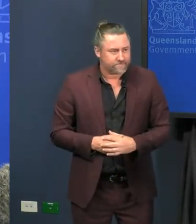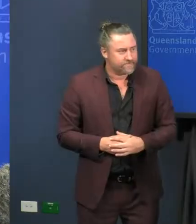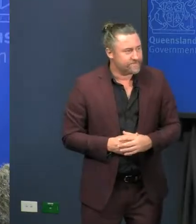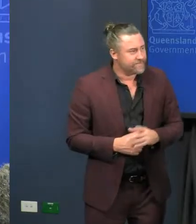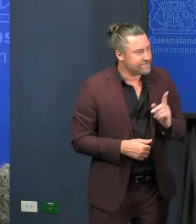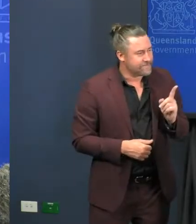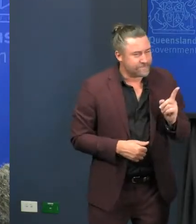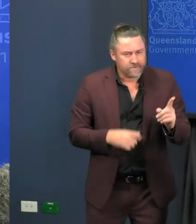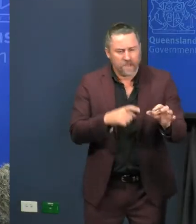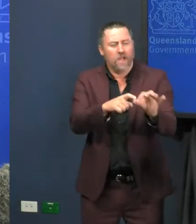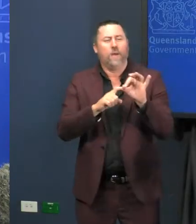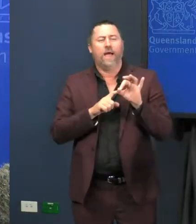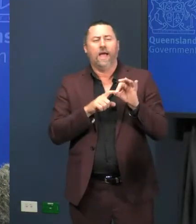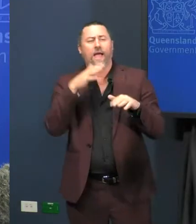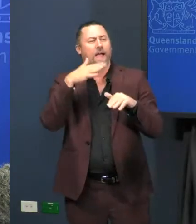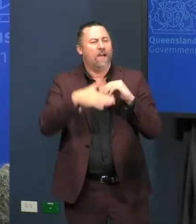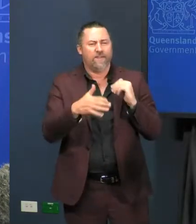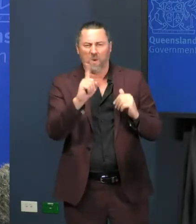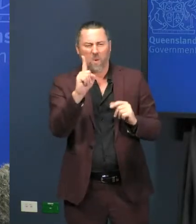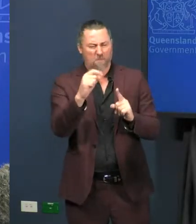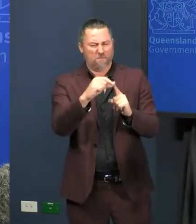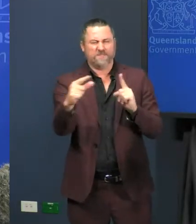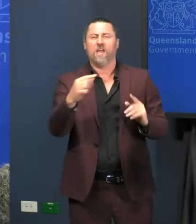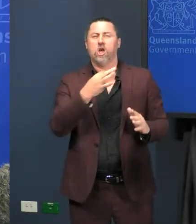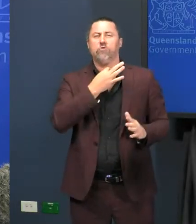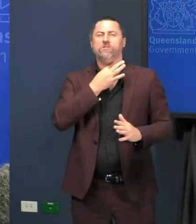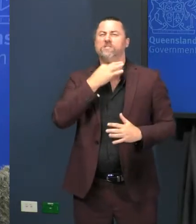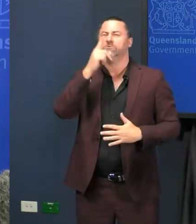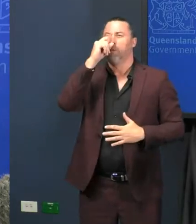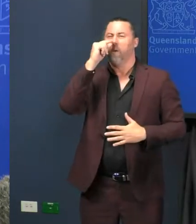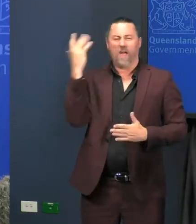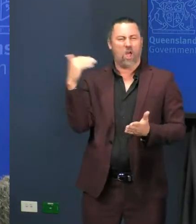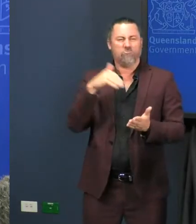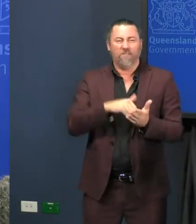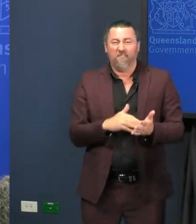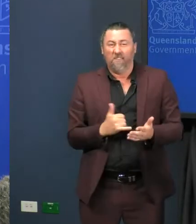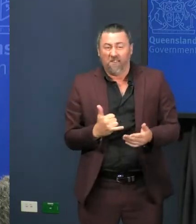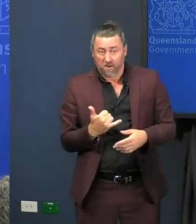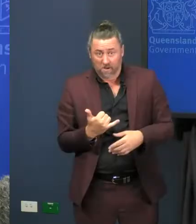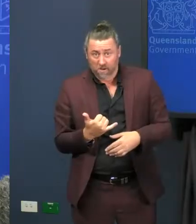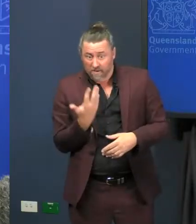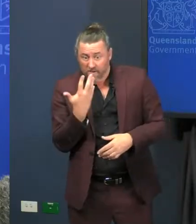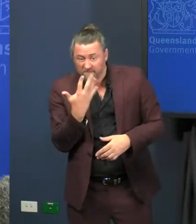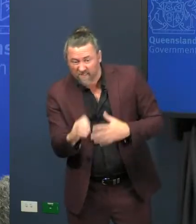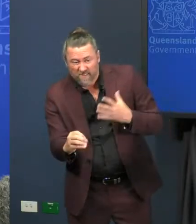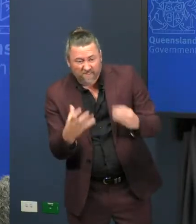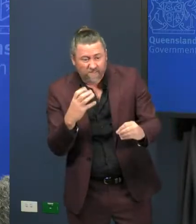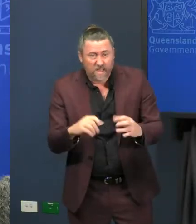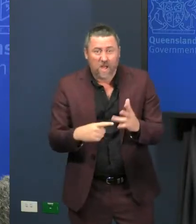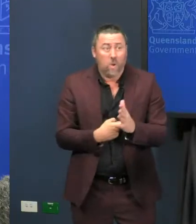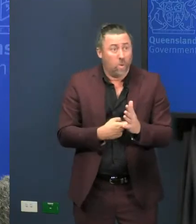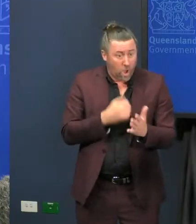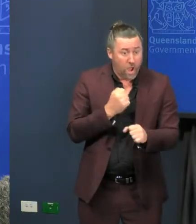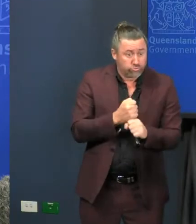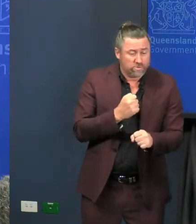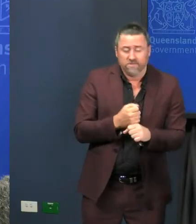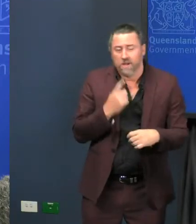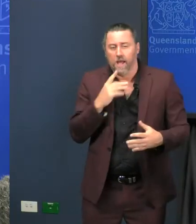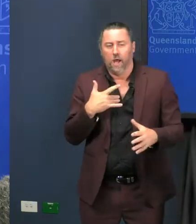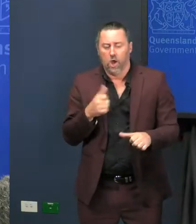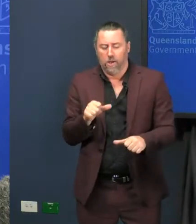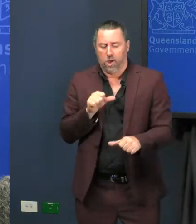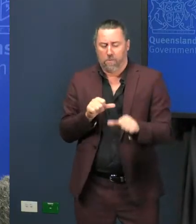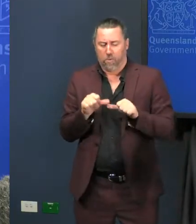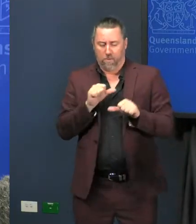So the question was around the chance of, the numbers around where the system is going to move. So the way I respond to that is just to back up a little bit, and we go